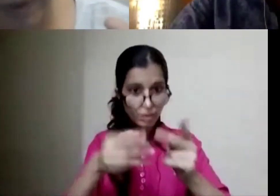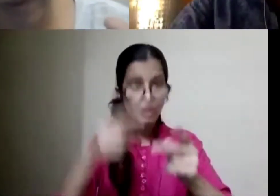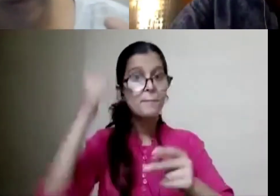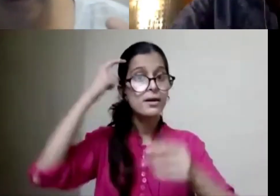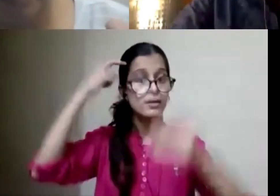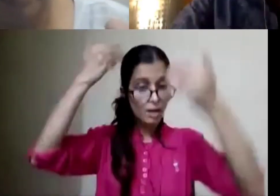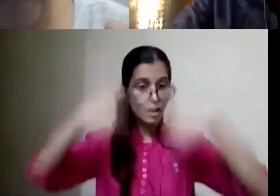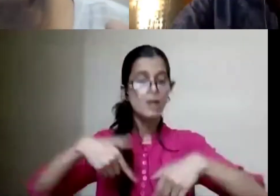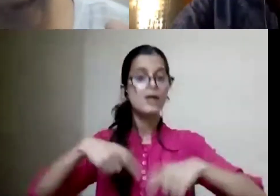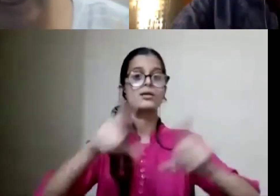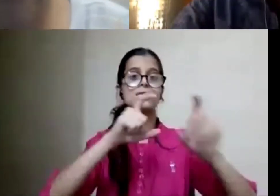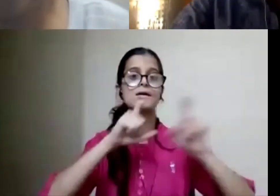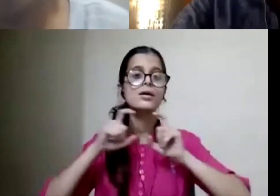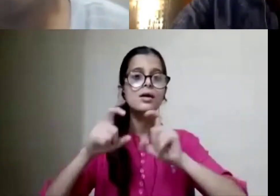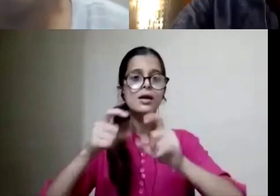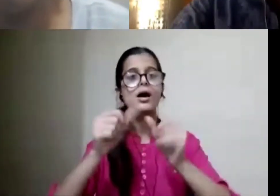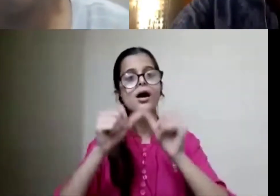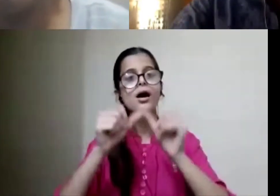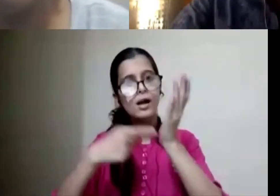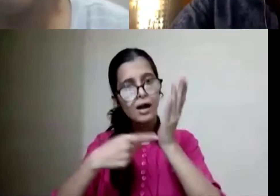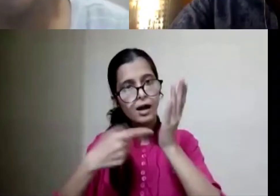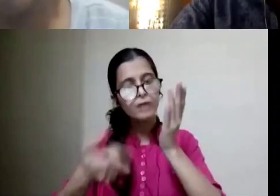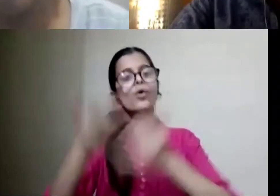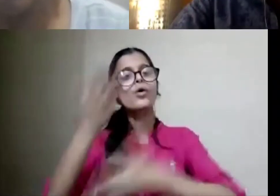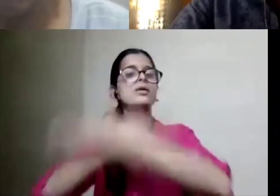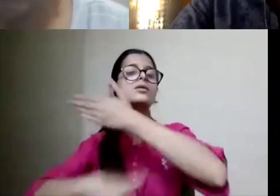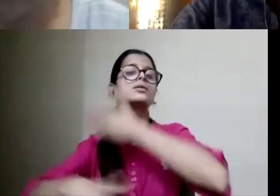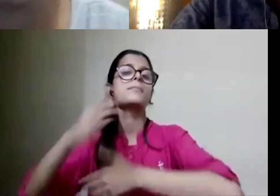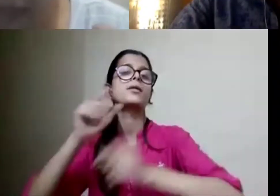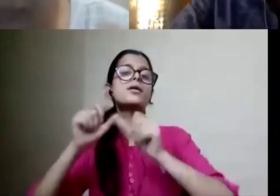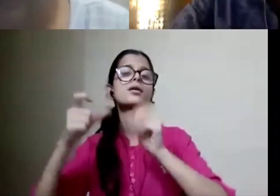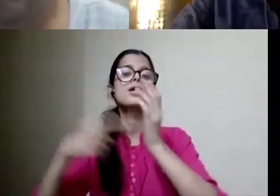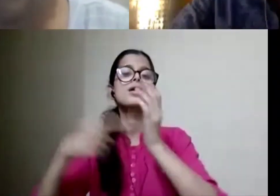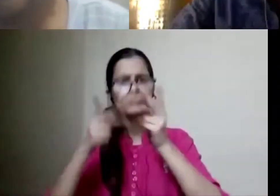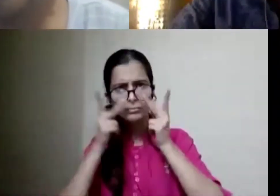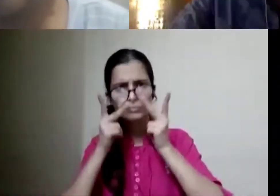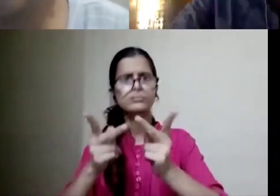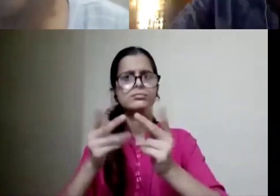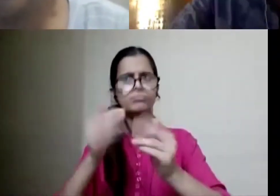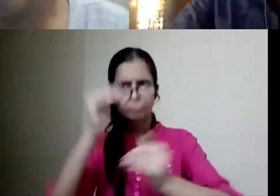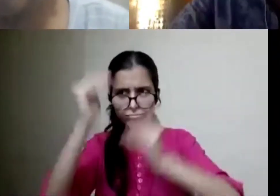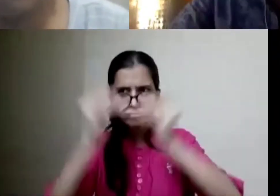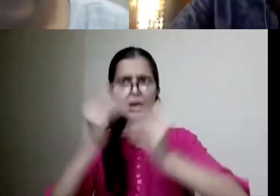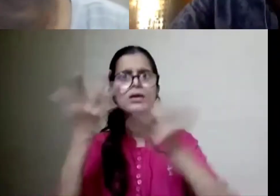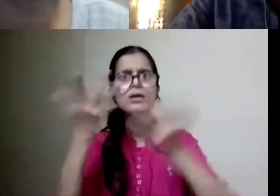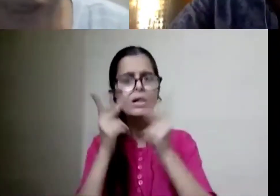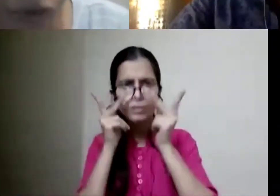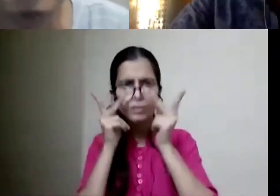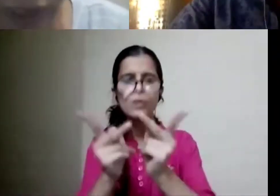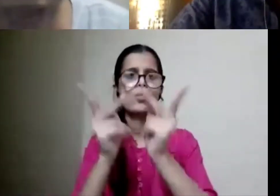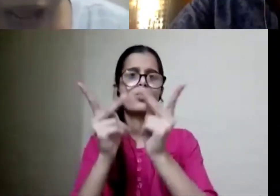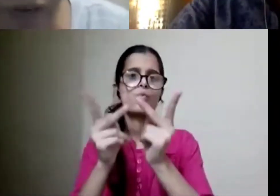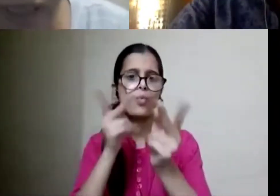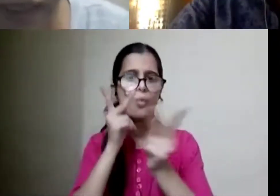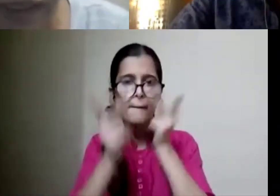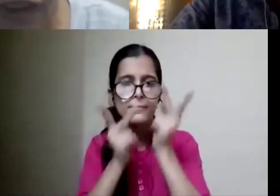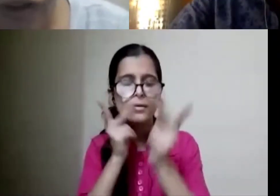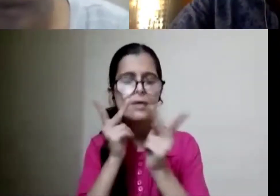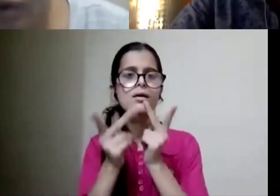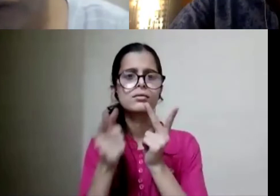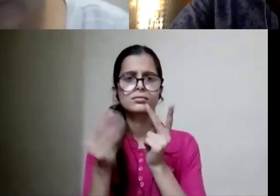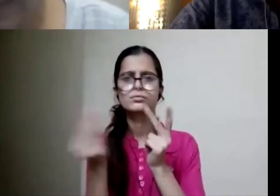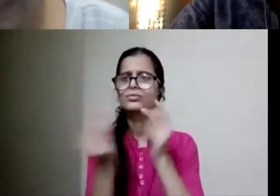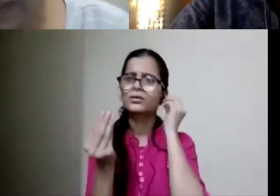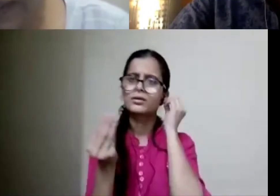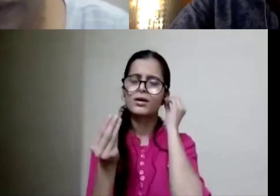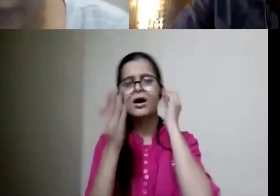Care Act and look at the Disabilities Act. Just set up a comparison between them. They had 2.5 consultations